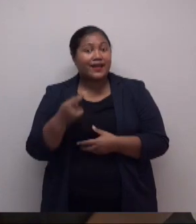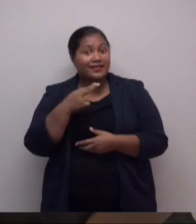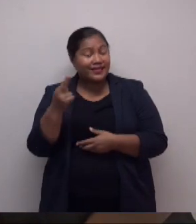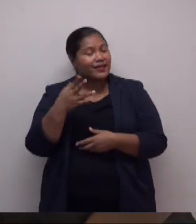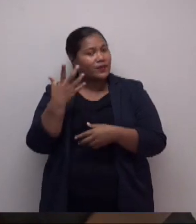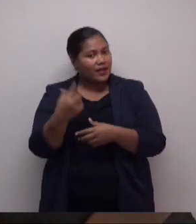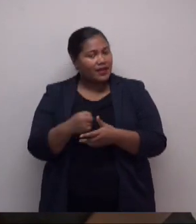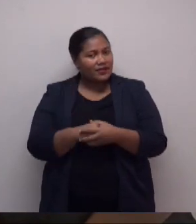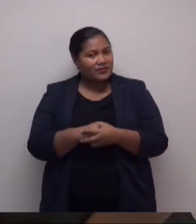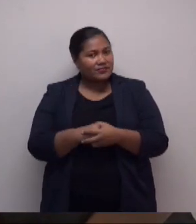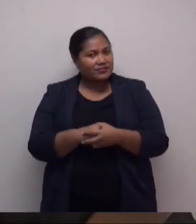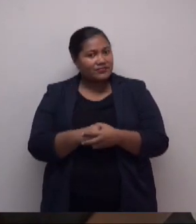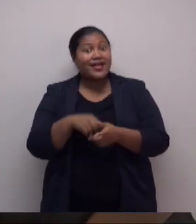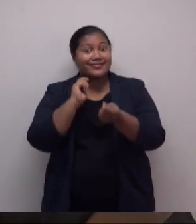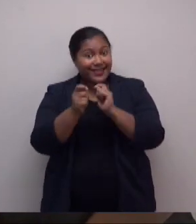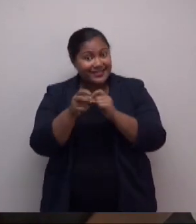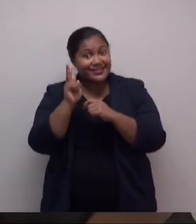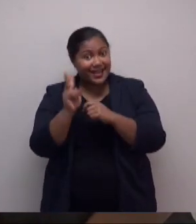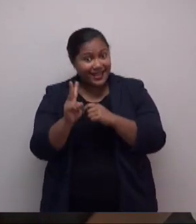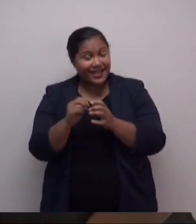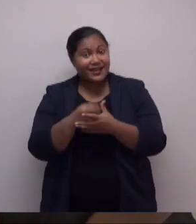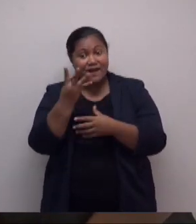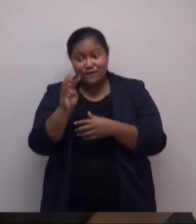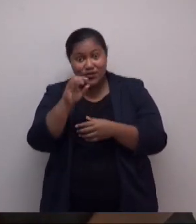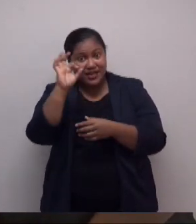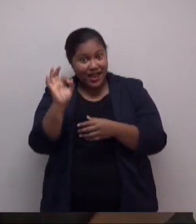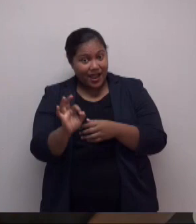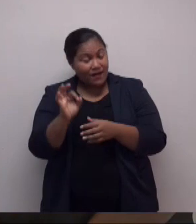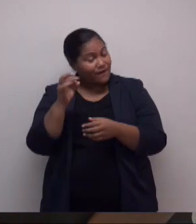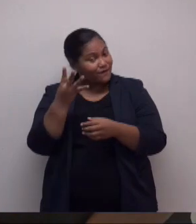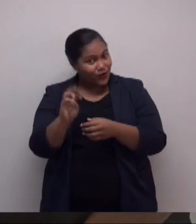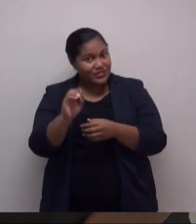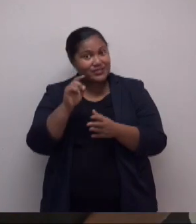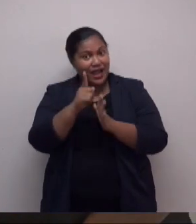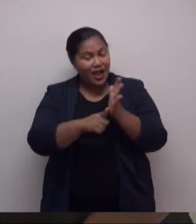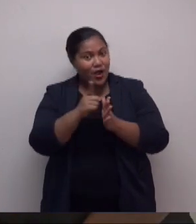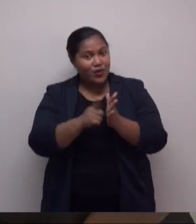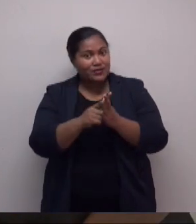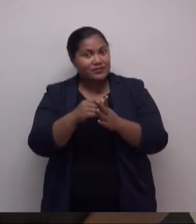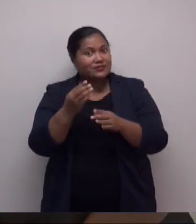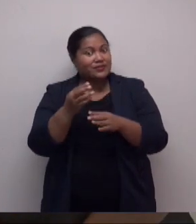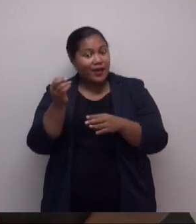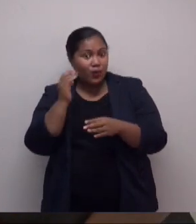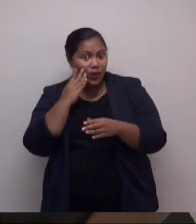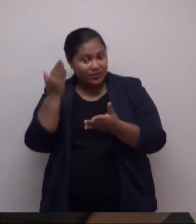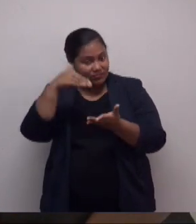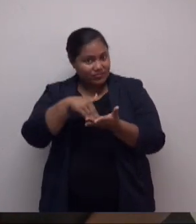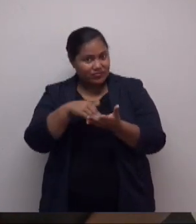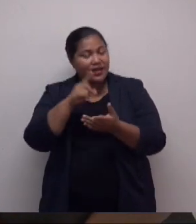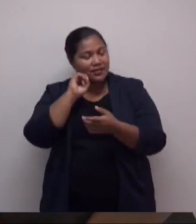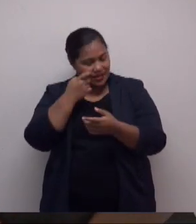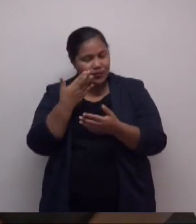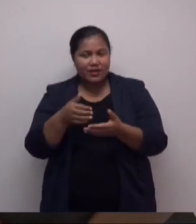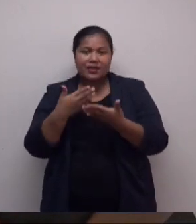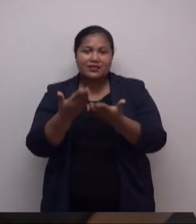diagnostic test taken 40 hours after their arrival will grant them free reign of safe travel areas